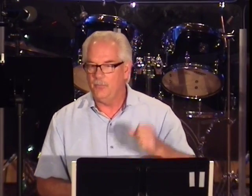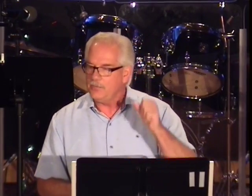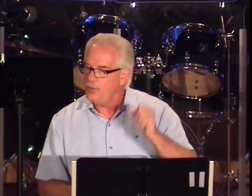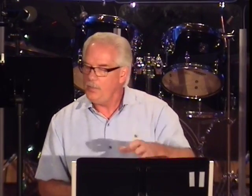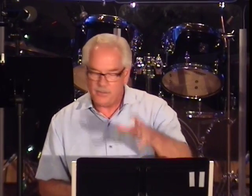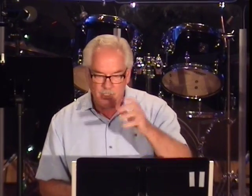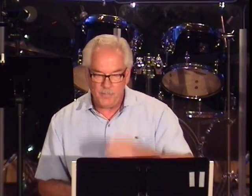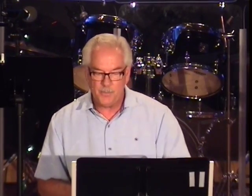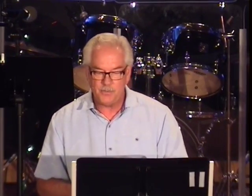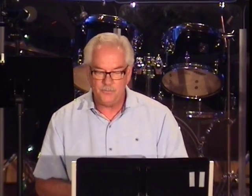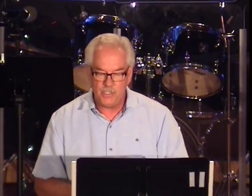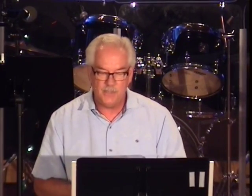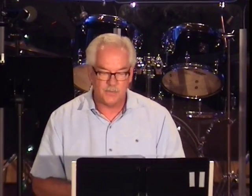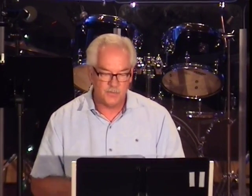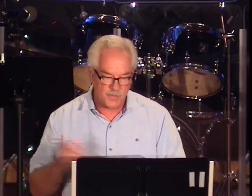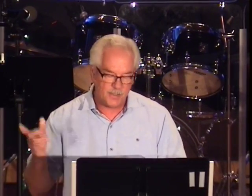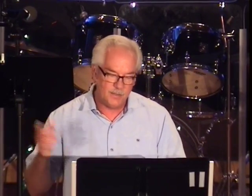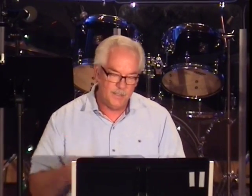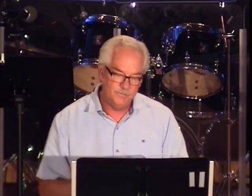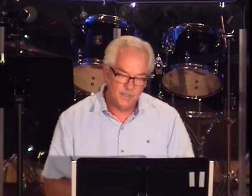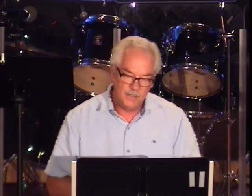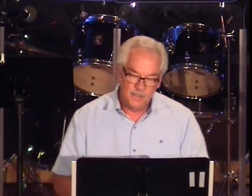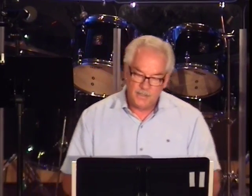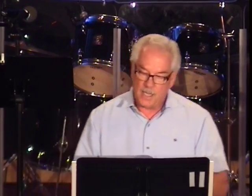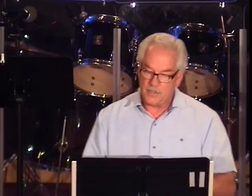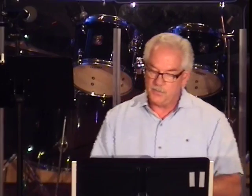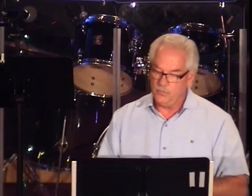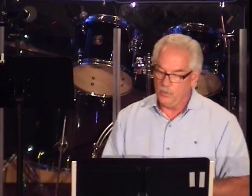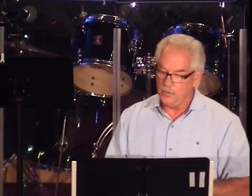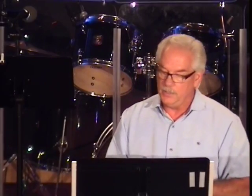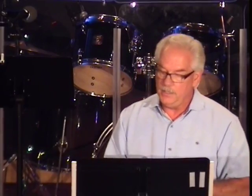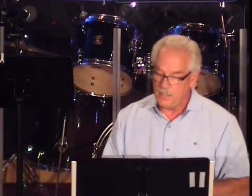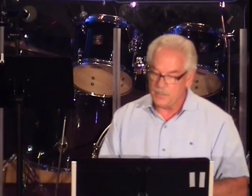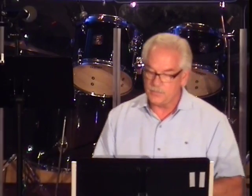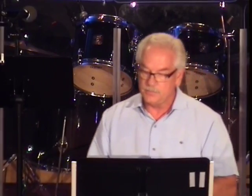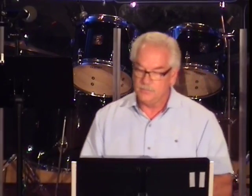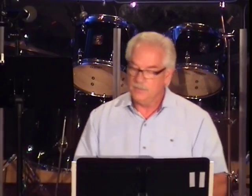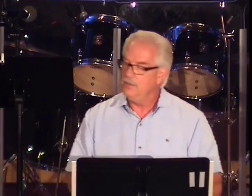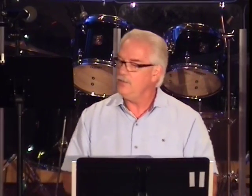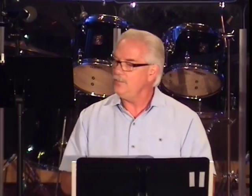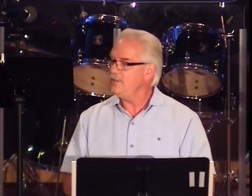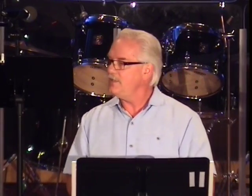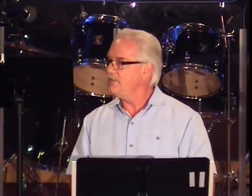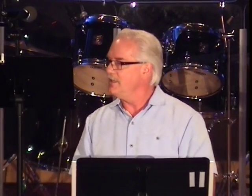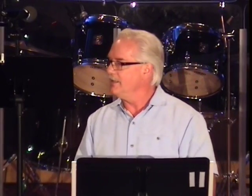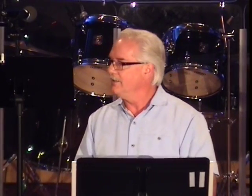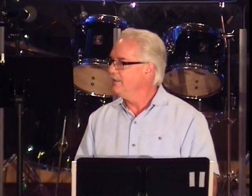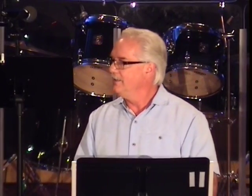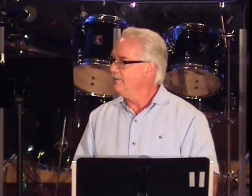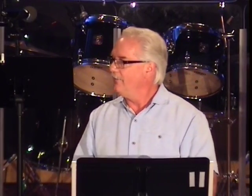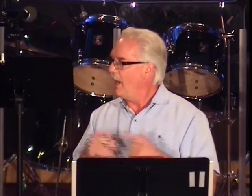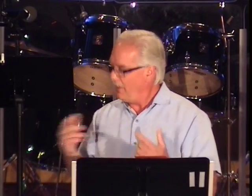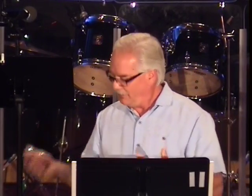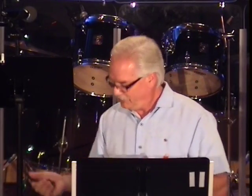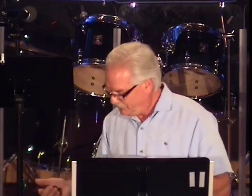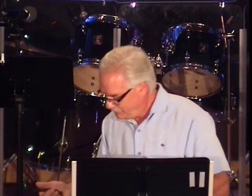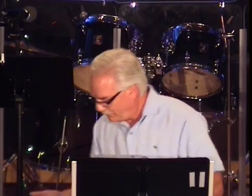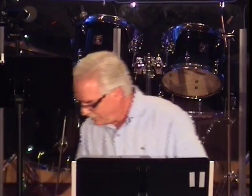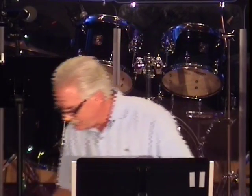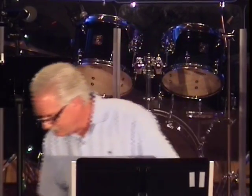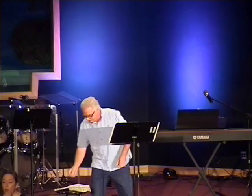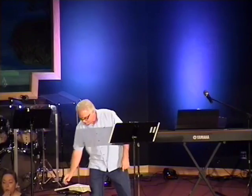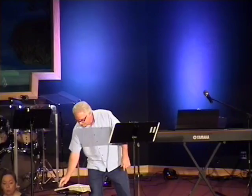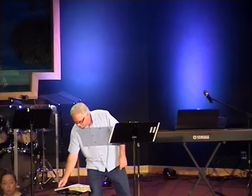And we have to obey the commandments of Jesus. And secondly, God is at work in us. Notice what it says there, for our